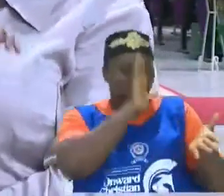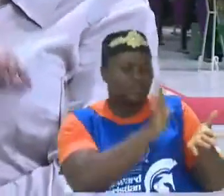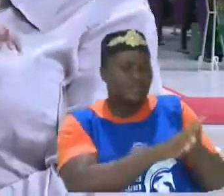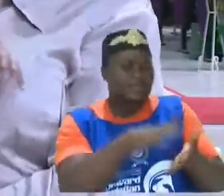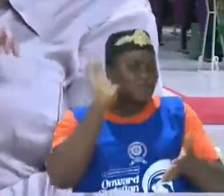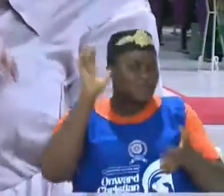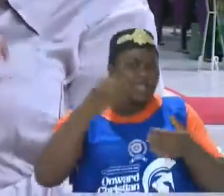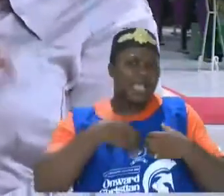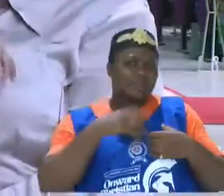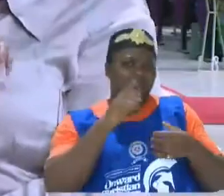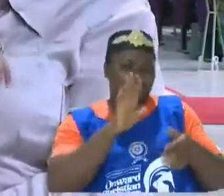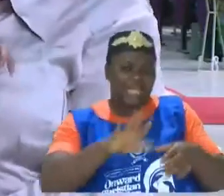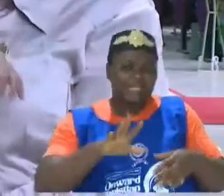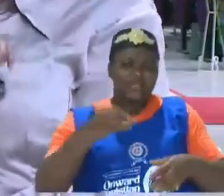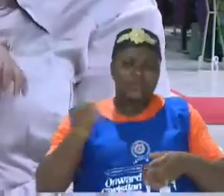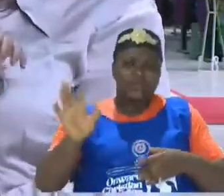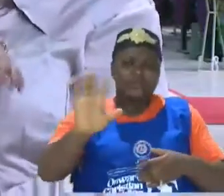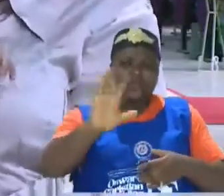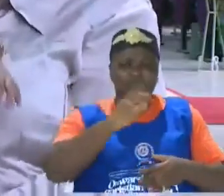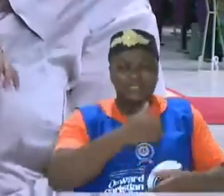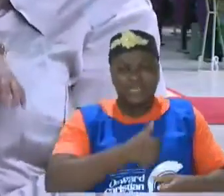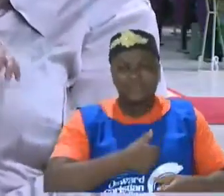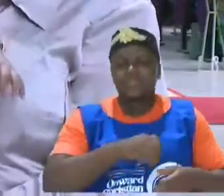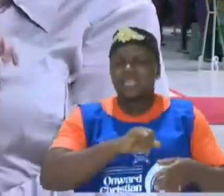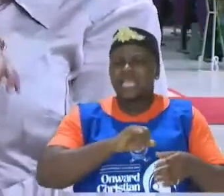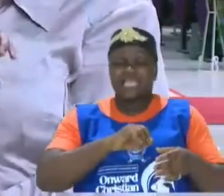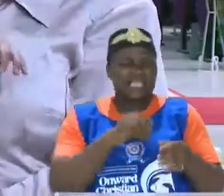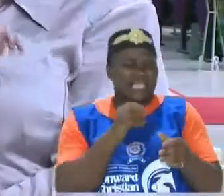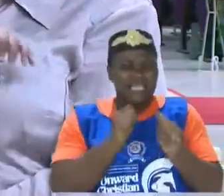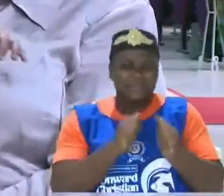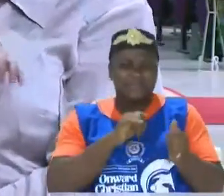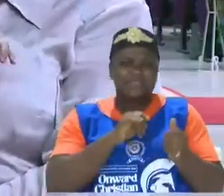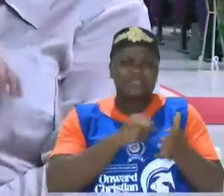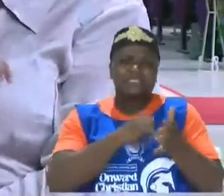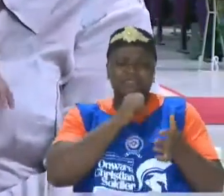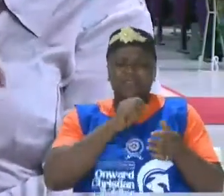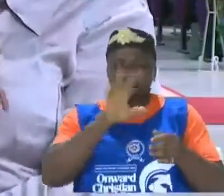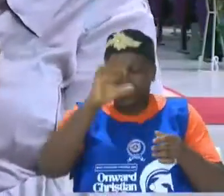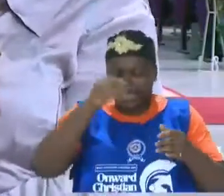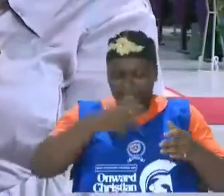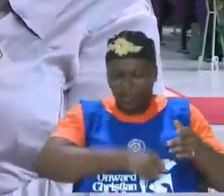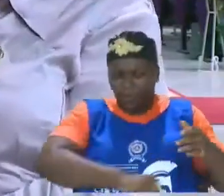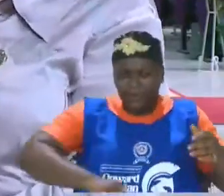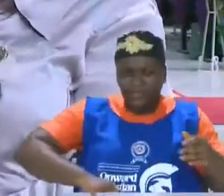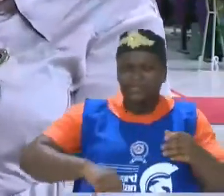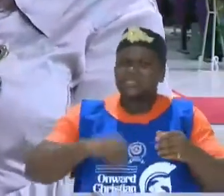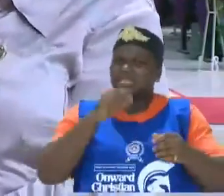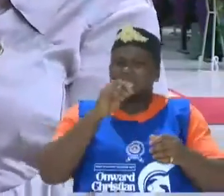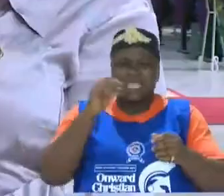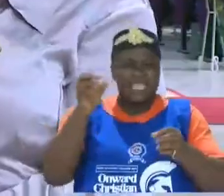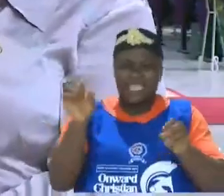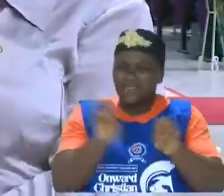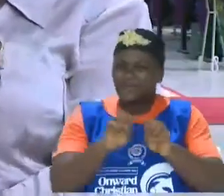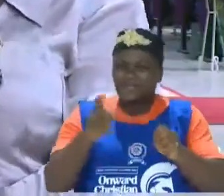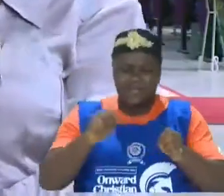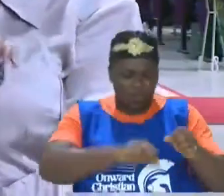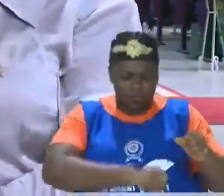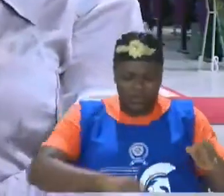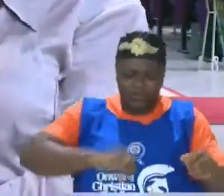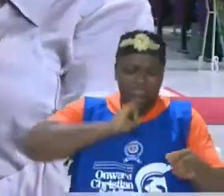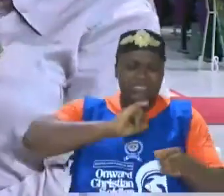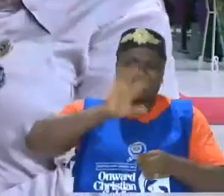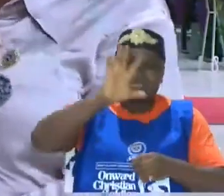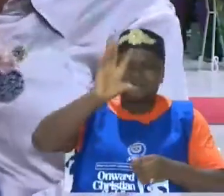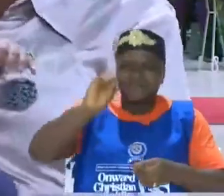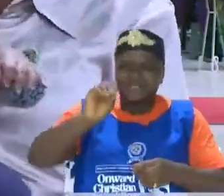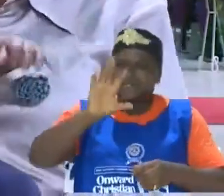yourself, and except by IVF. And even the IVF is 50-50. And we have